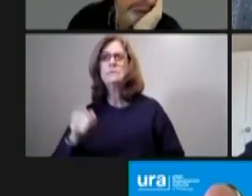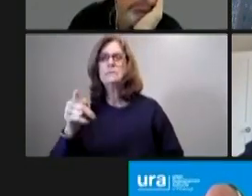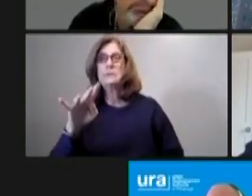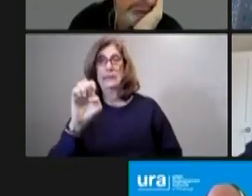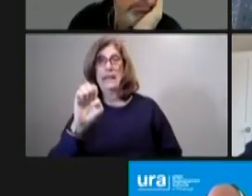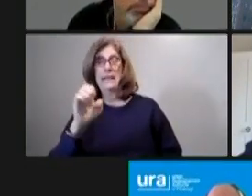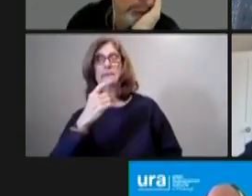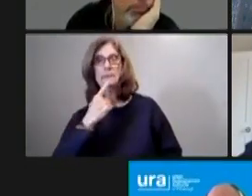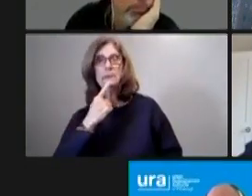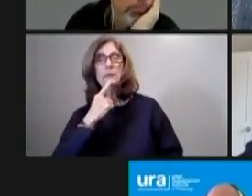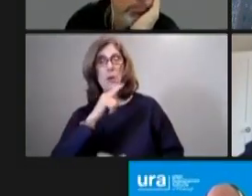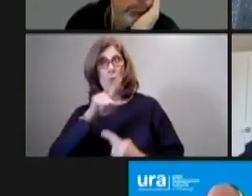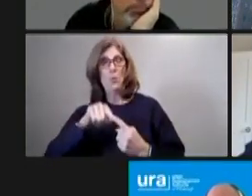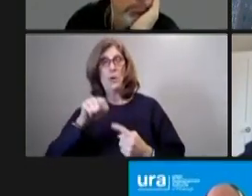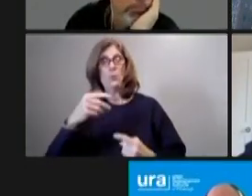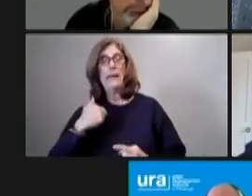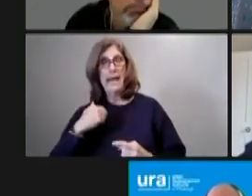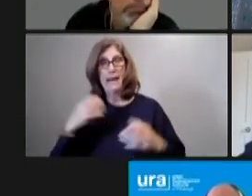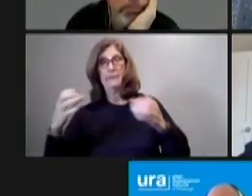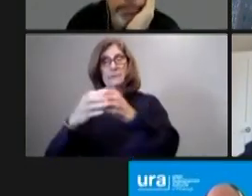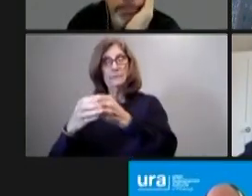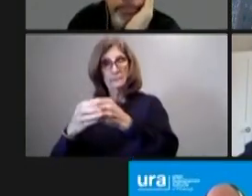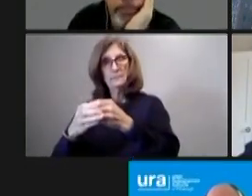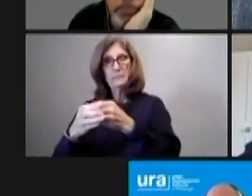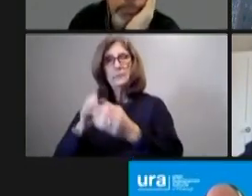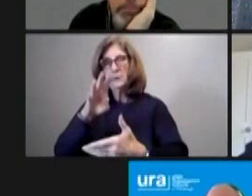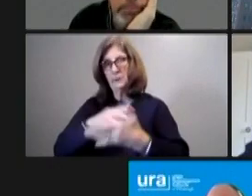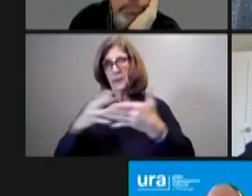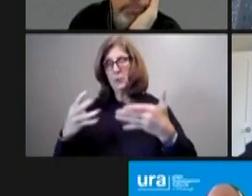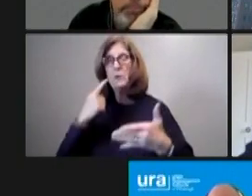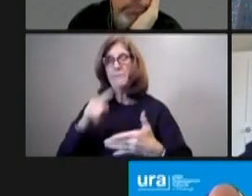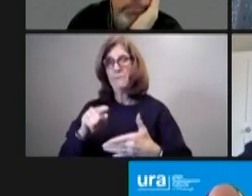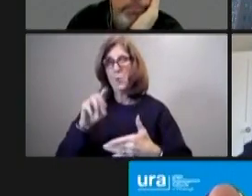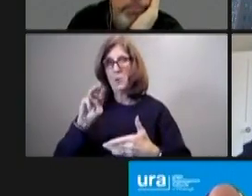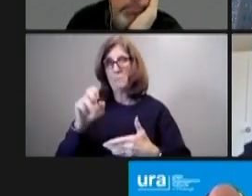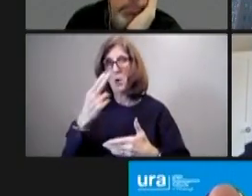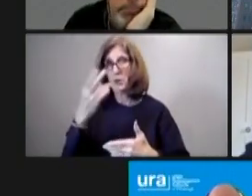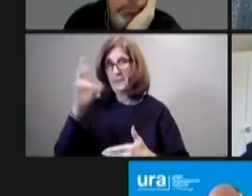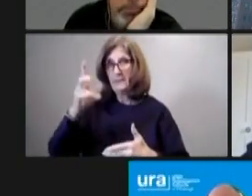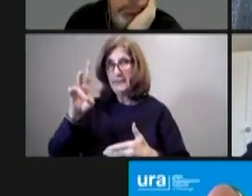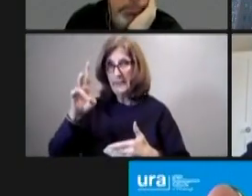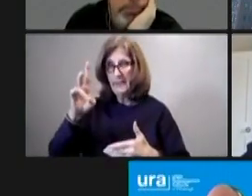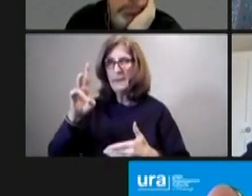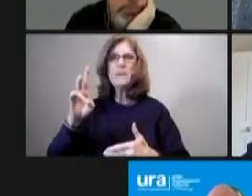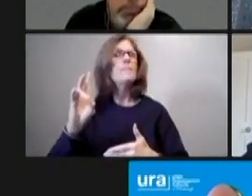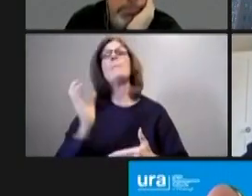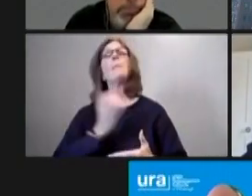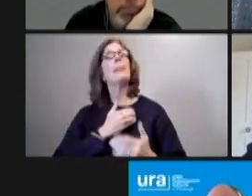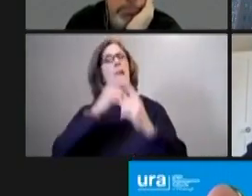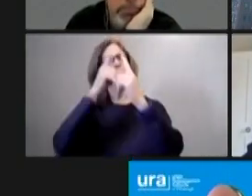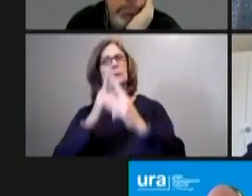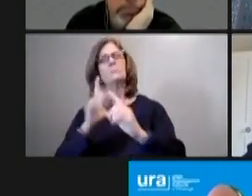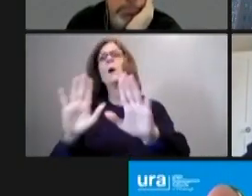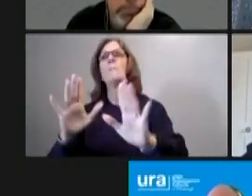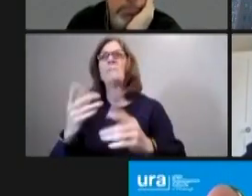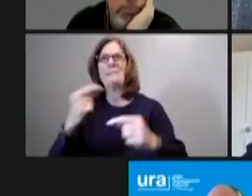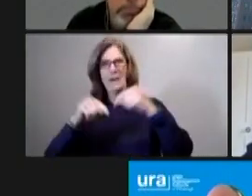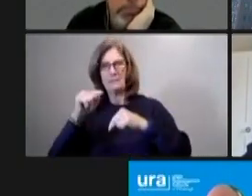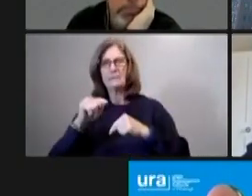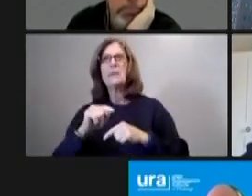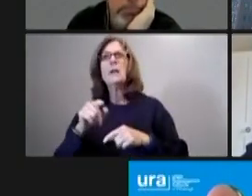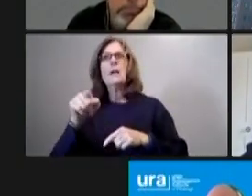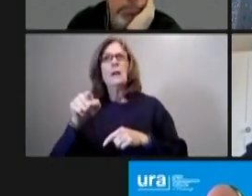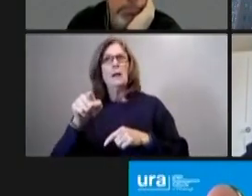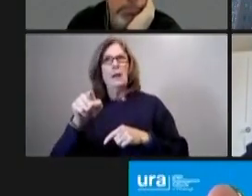the retreat on the 17th, the goal is to, okay, so I guess I'll reverse. The goal is to have